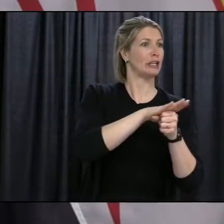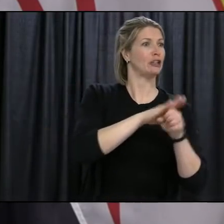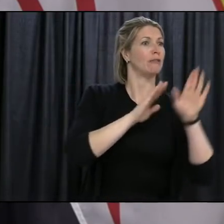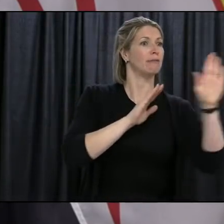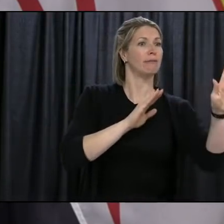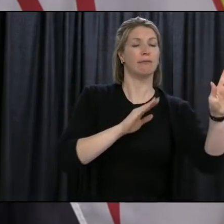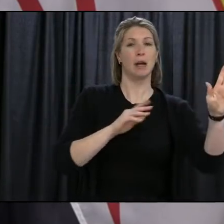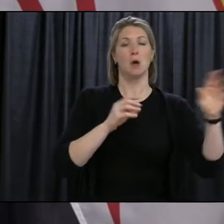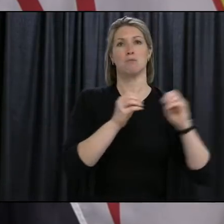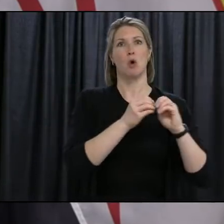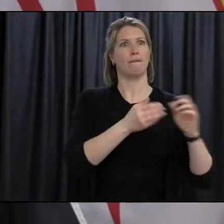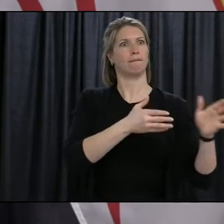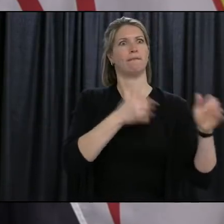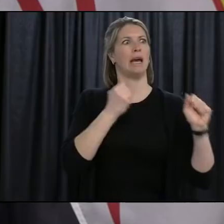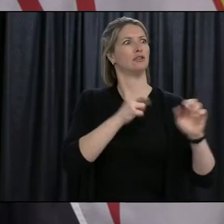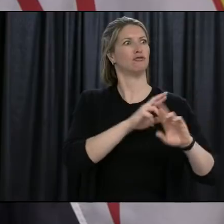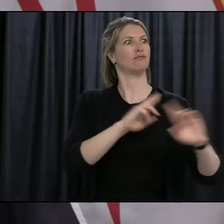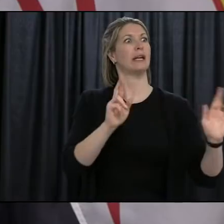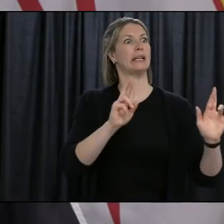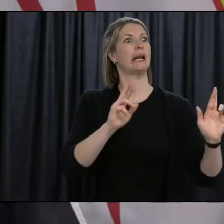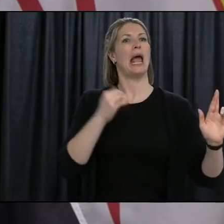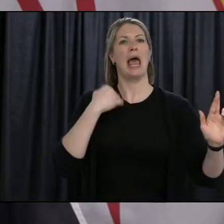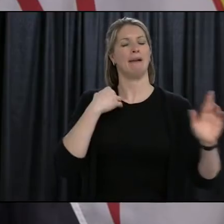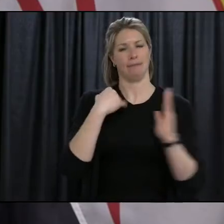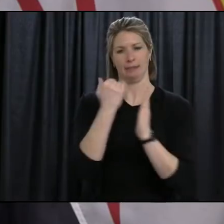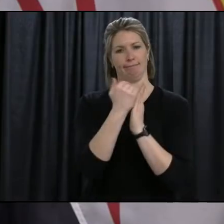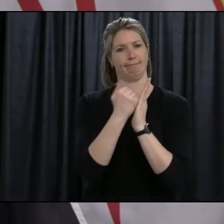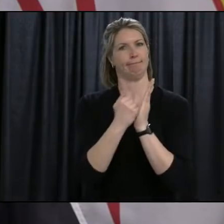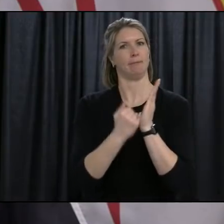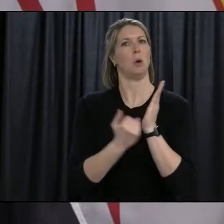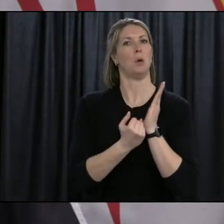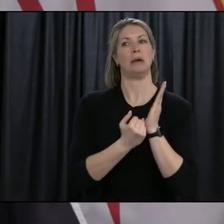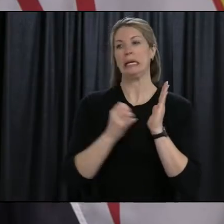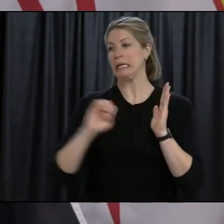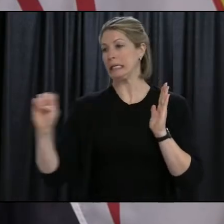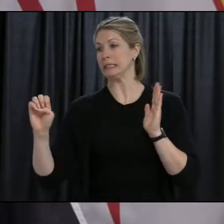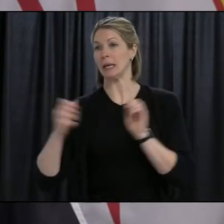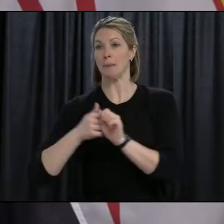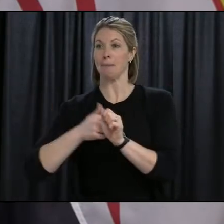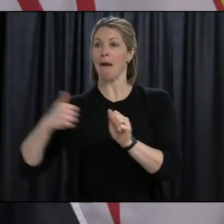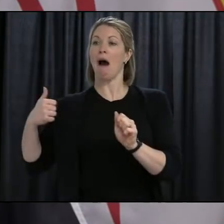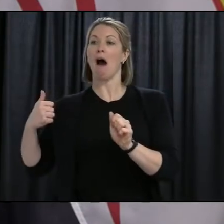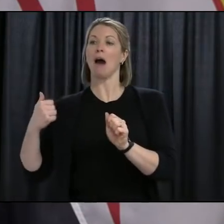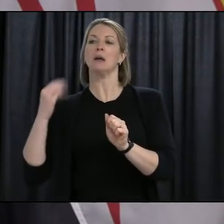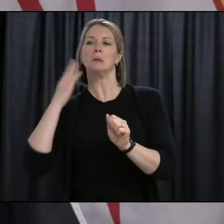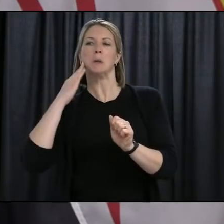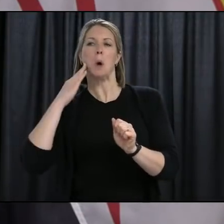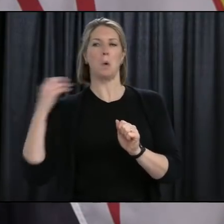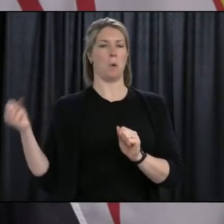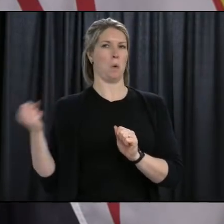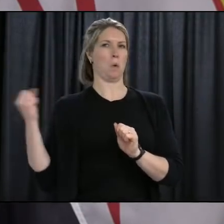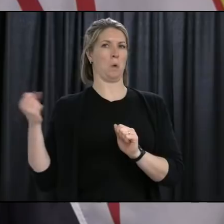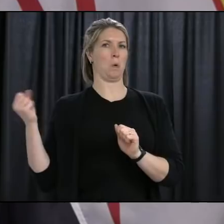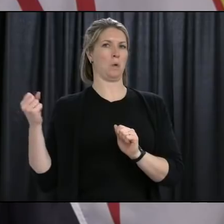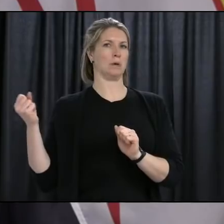anyone who's over the age of 70 can register for vaccination at this time.